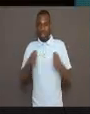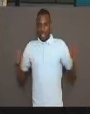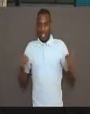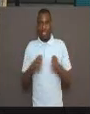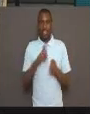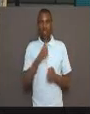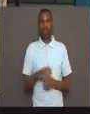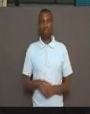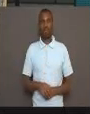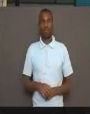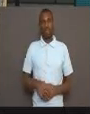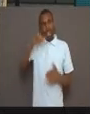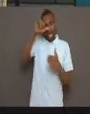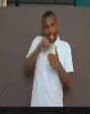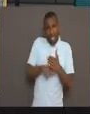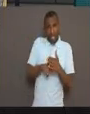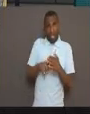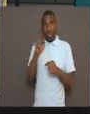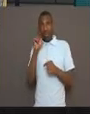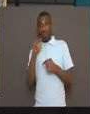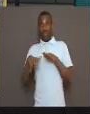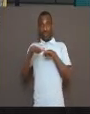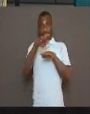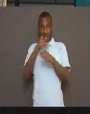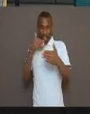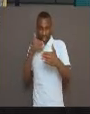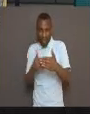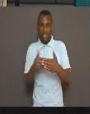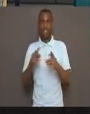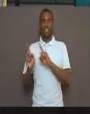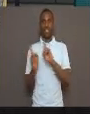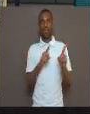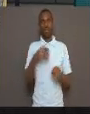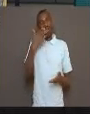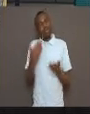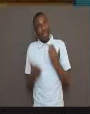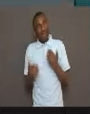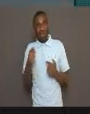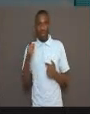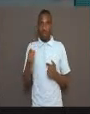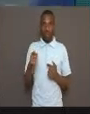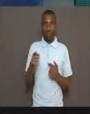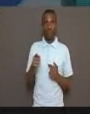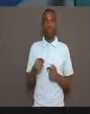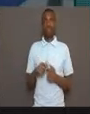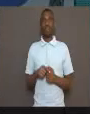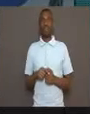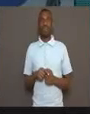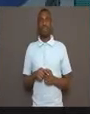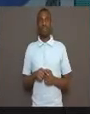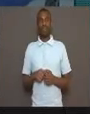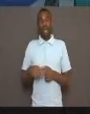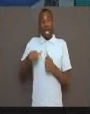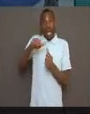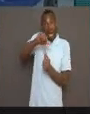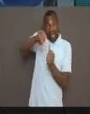When the yield point is reached, it may be assumed that layers of